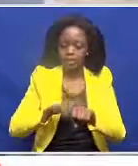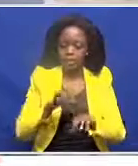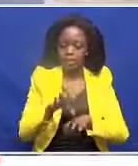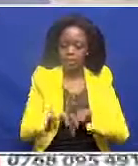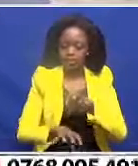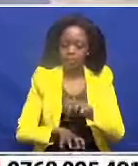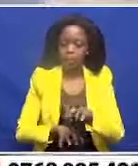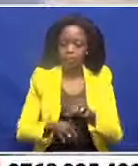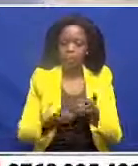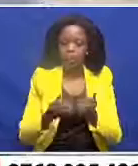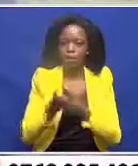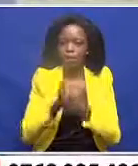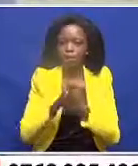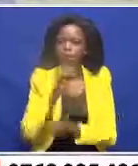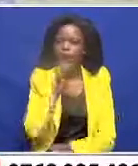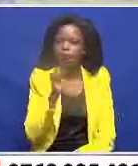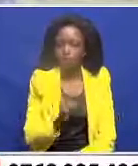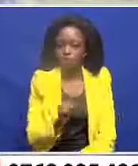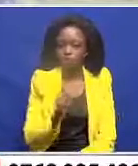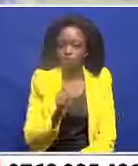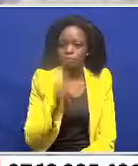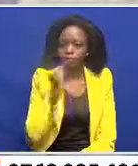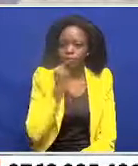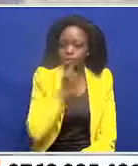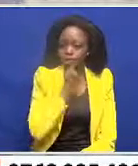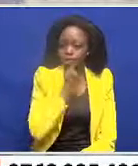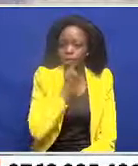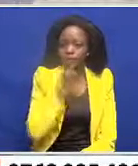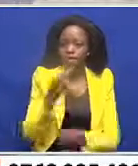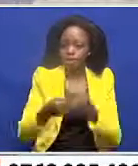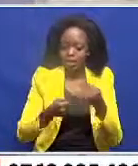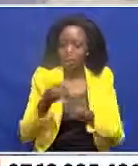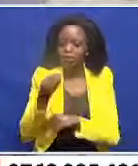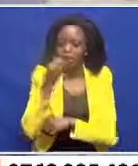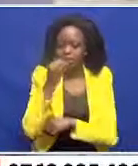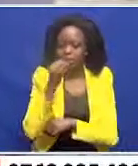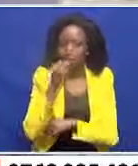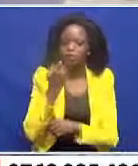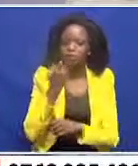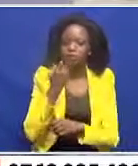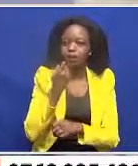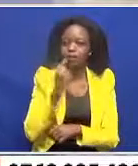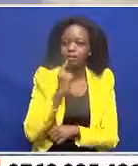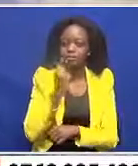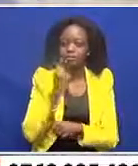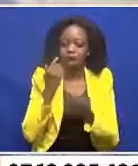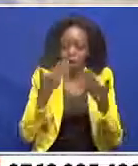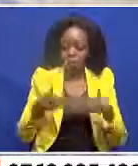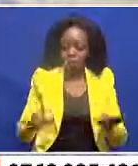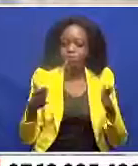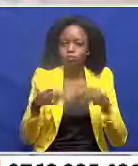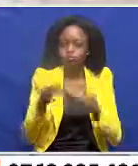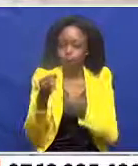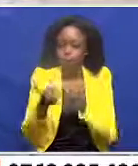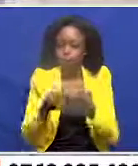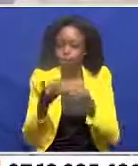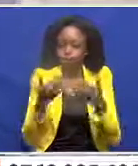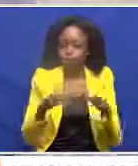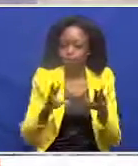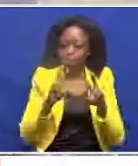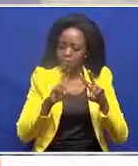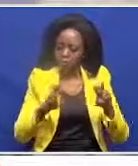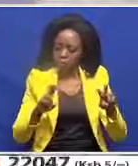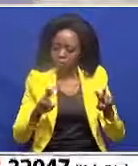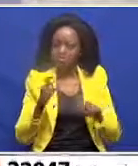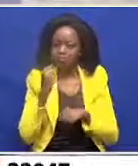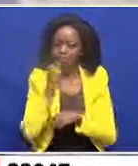as the animal ages, hizo incisors vile inaendelea kukula, hizo meno zinaendelea ku wear out. So looking at the